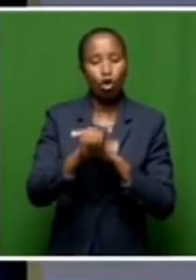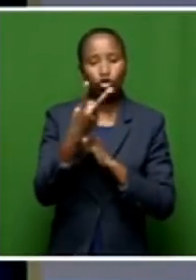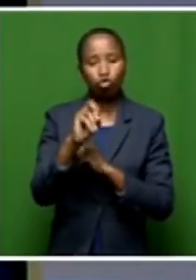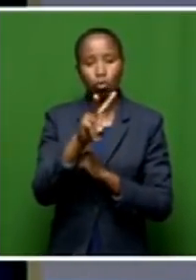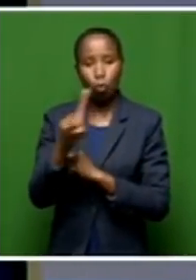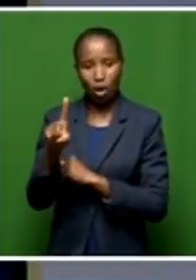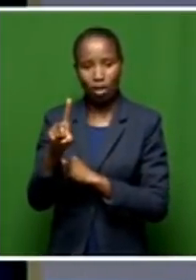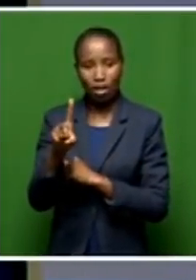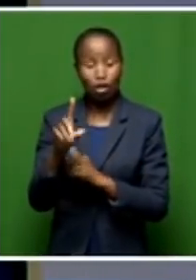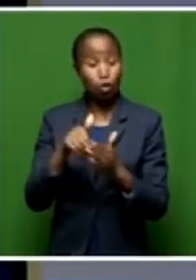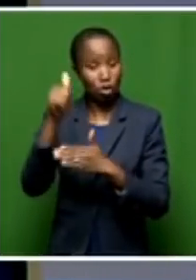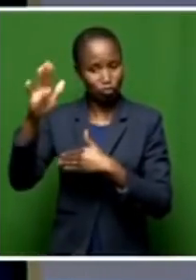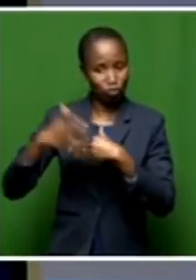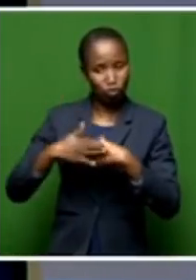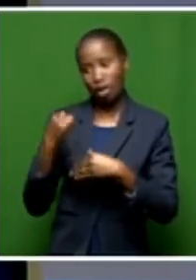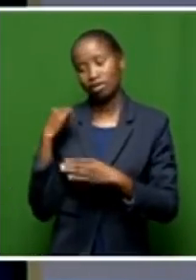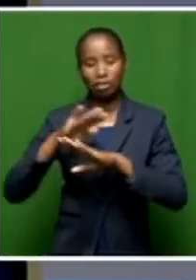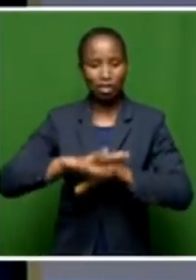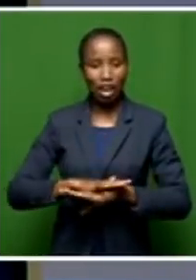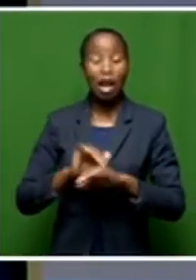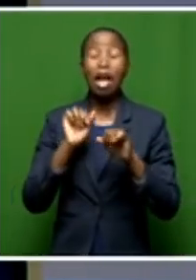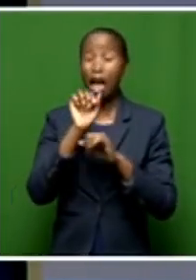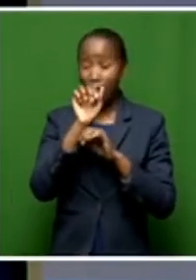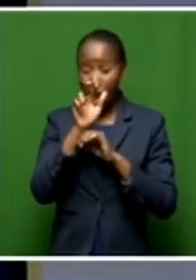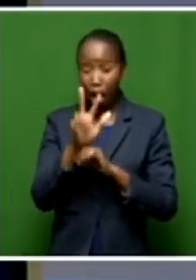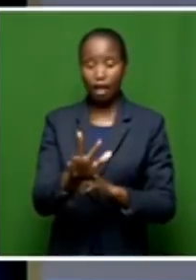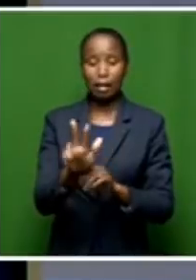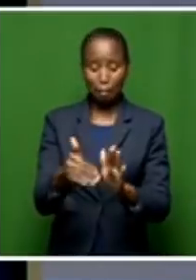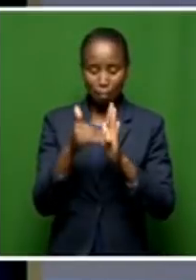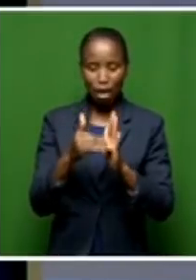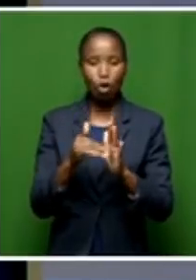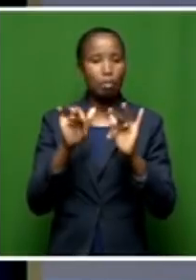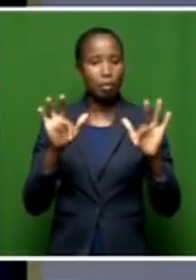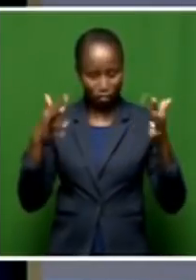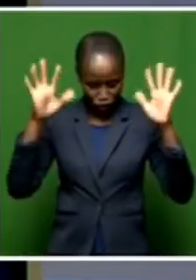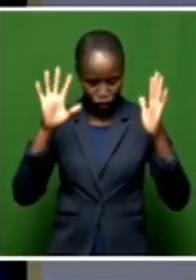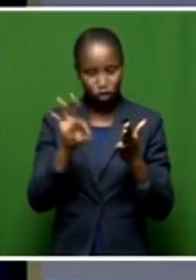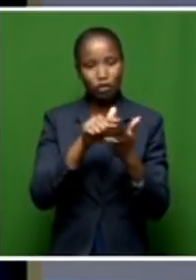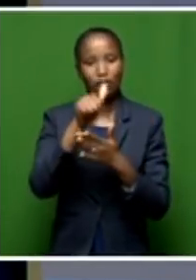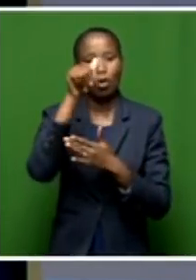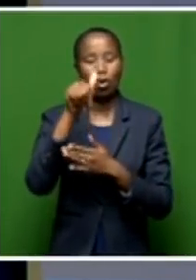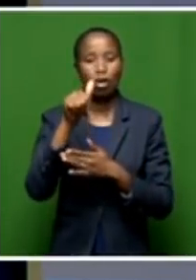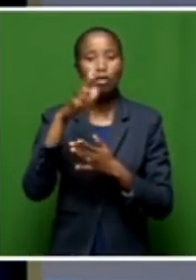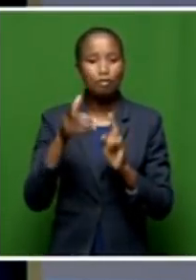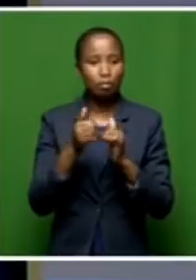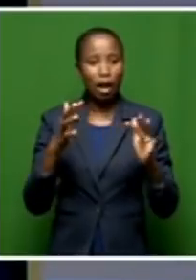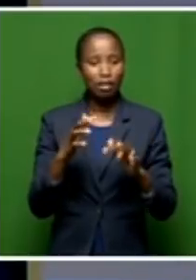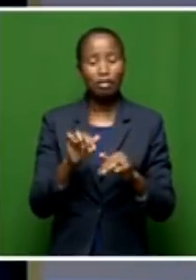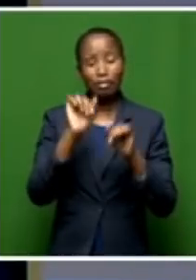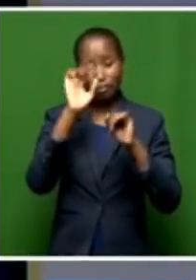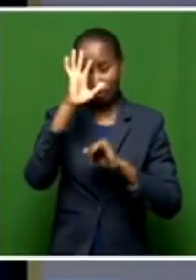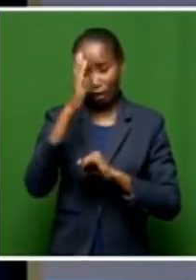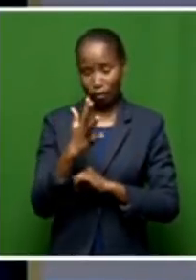million people having cast their vote by 5 o'clock yesterday afternoon. And joining us now in